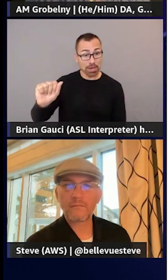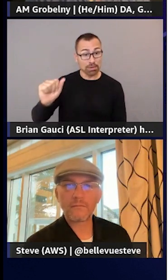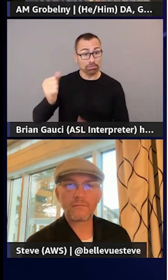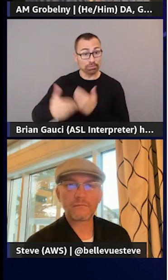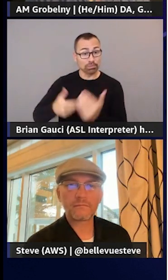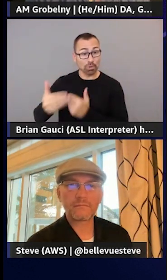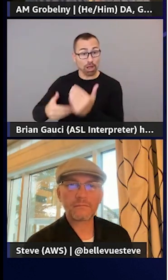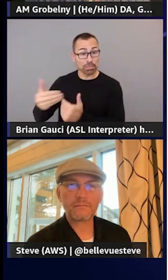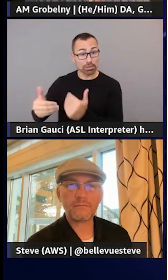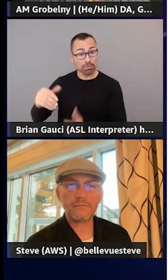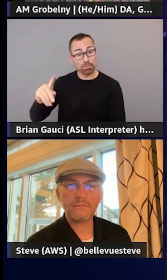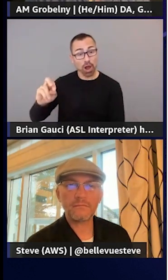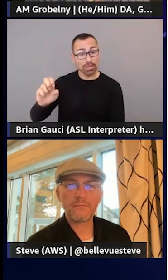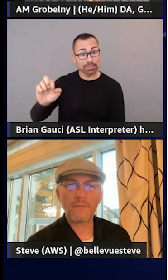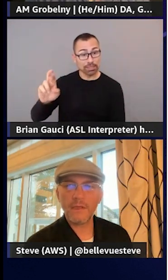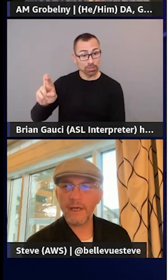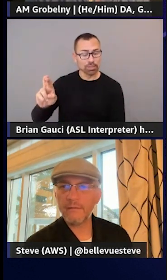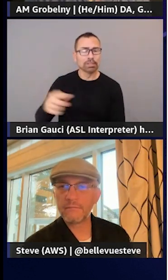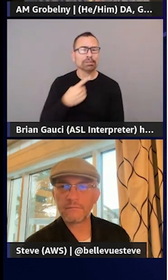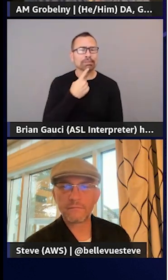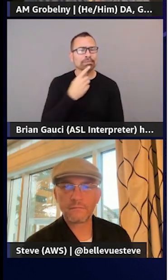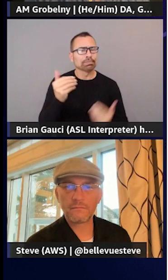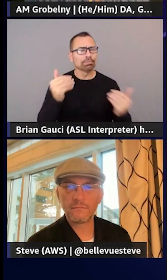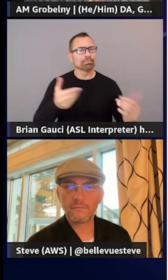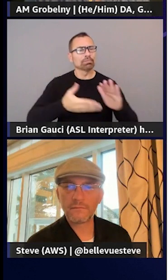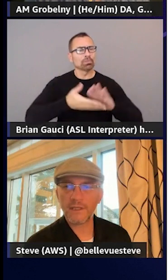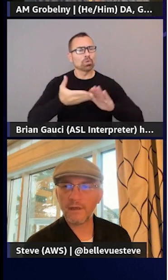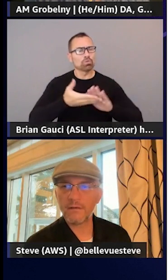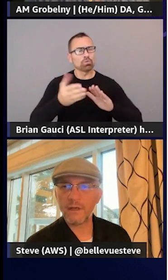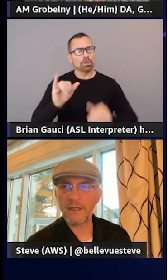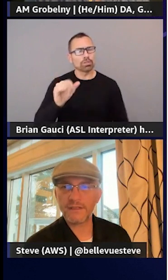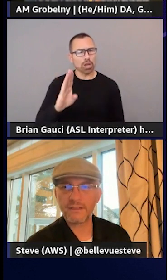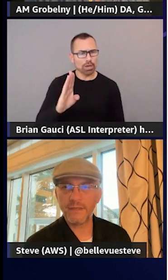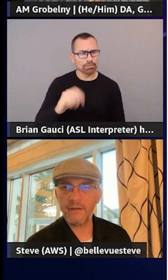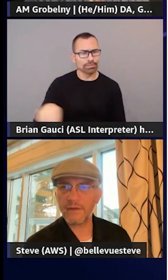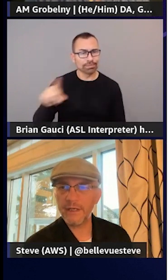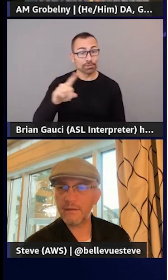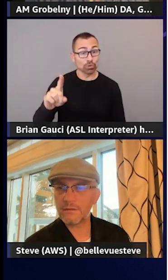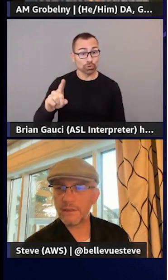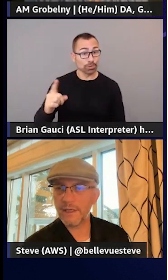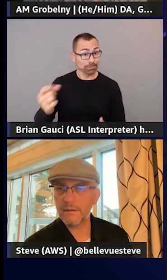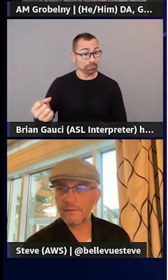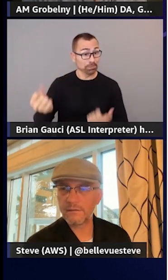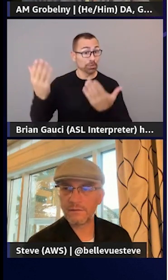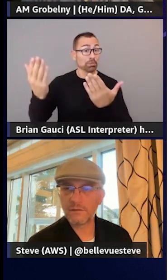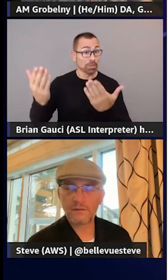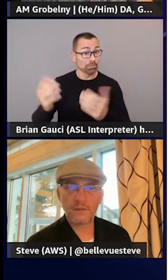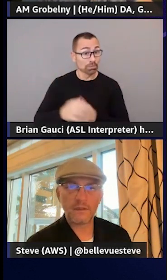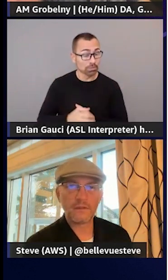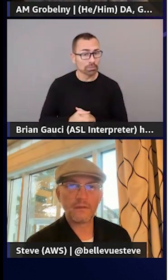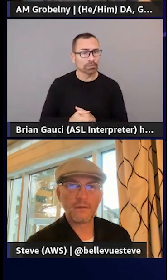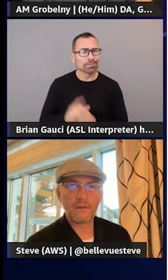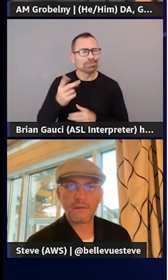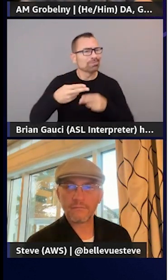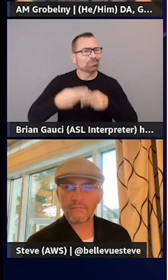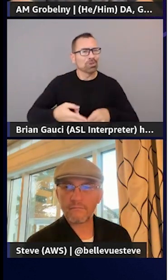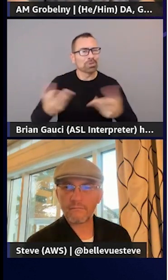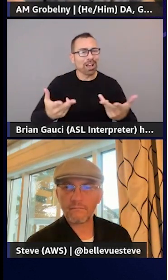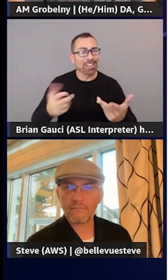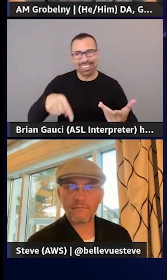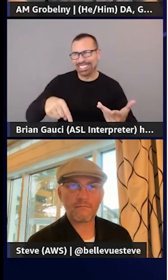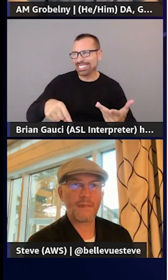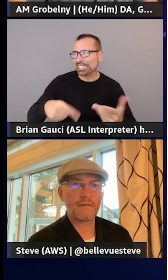It told us to run a job, right? Yeah. So I guess we submit job, right? Yeah. What do we call it? This is the hardest